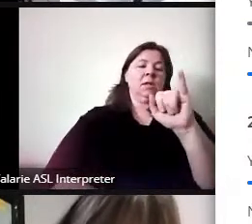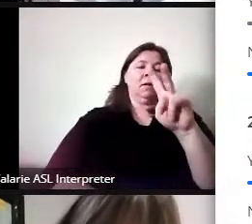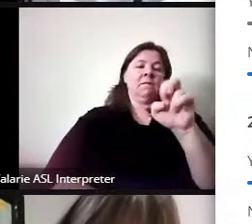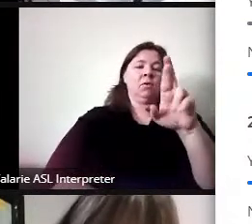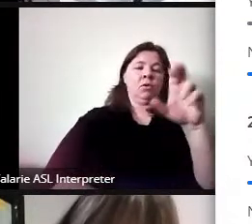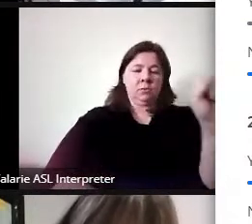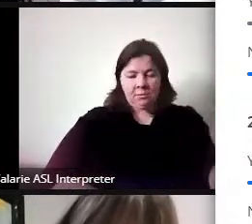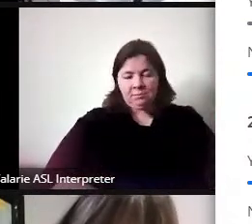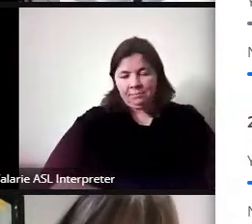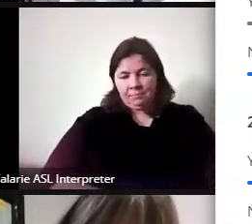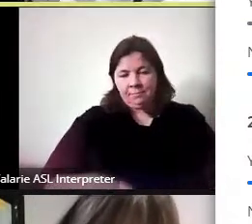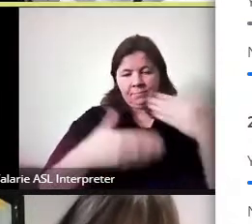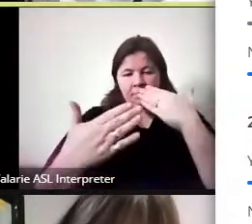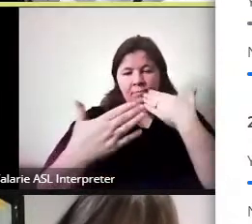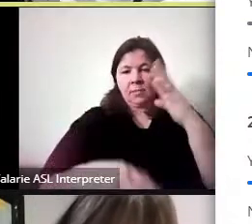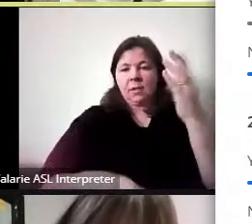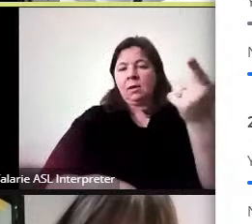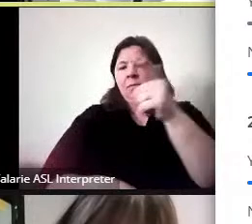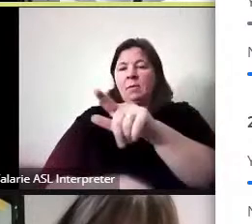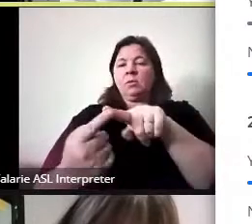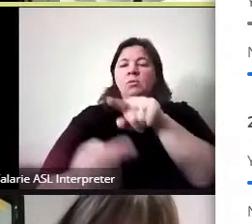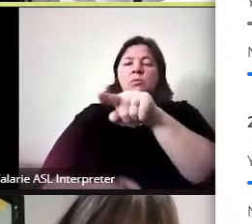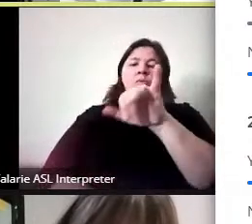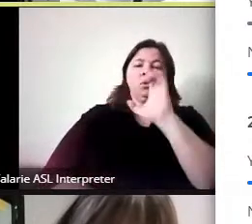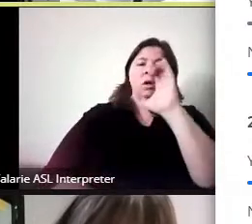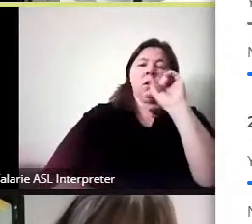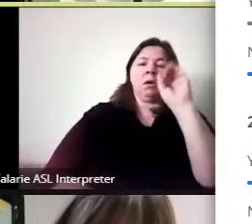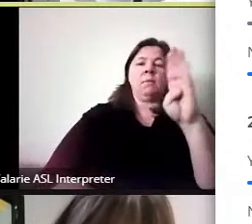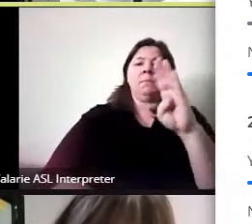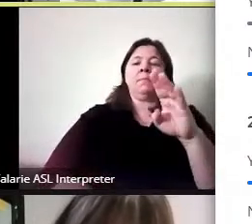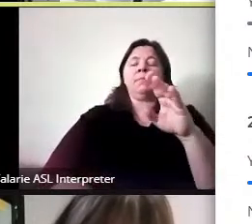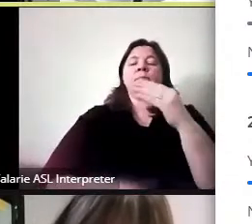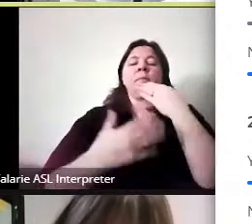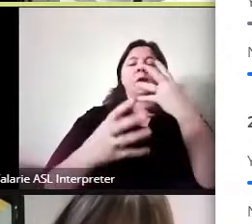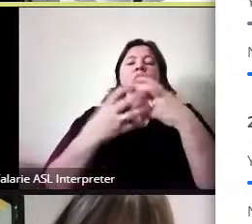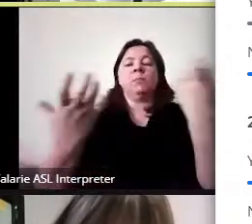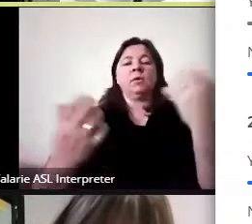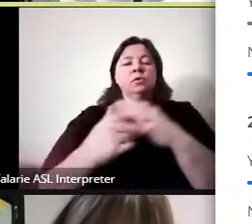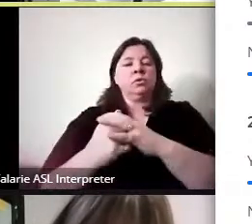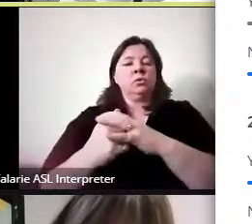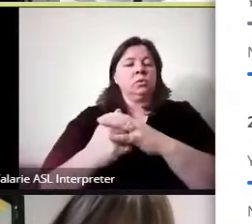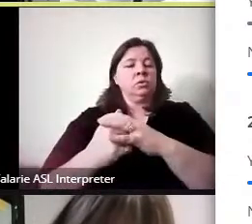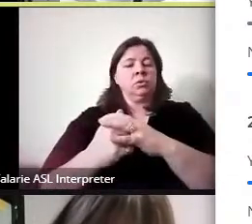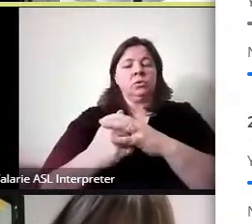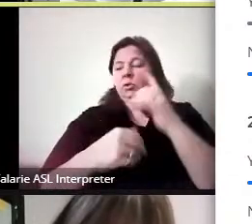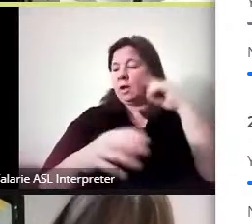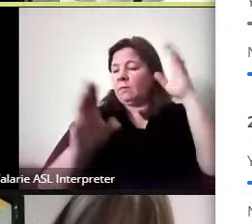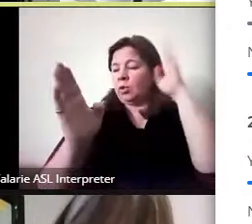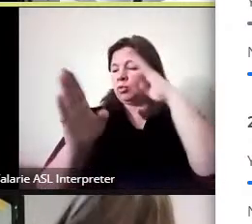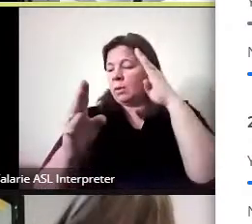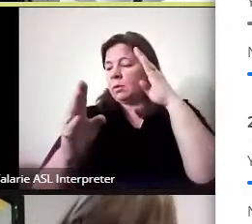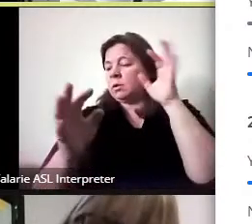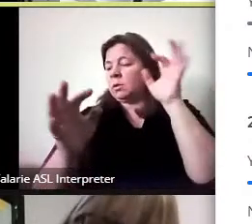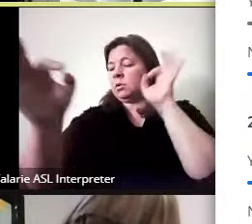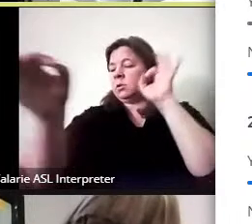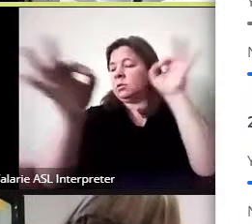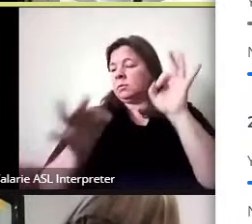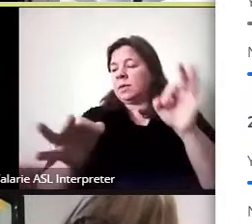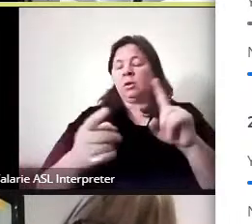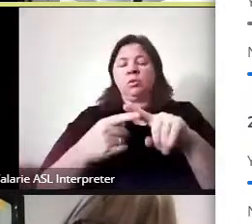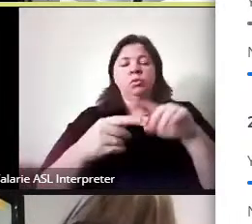Jacob. Thank you very much, Marina. Question number 4, do you have trouble explaining Onpassive to your